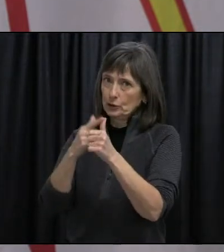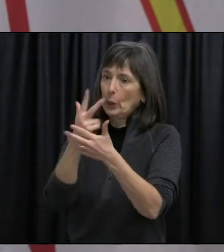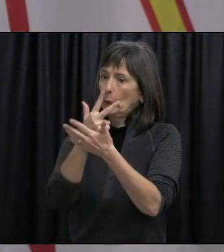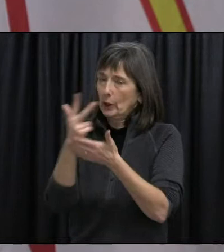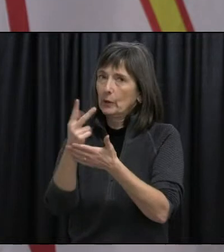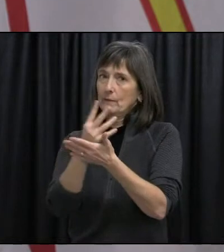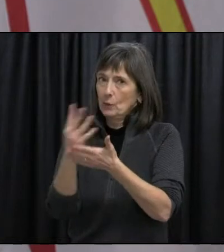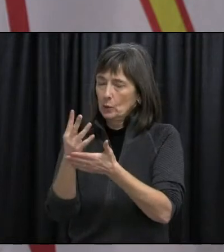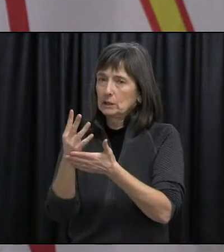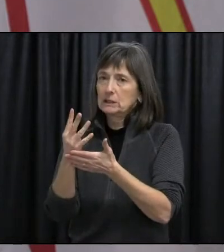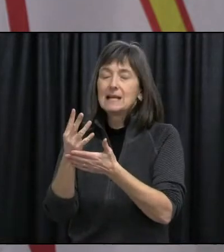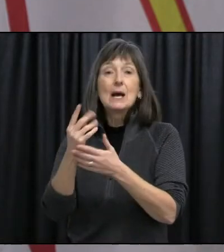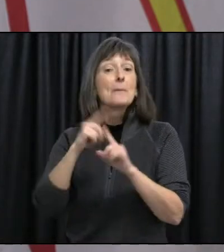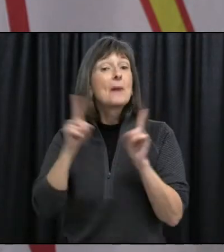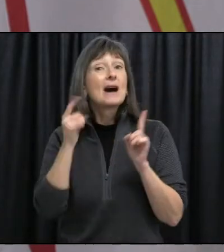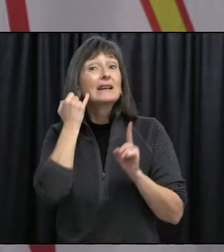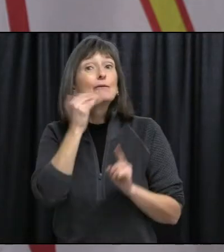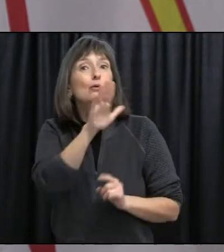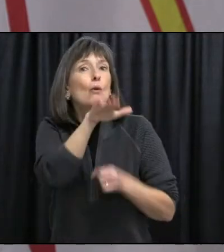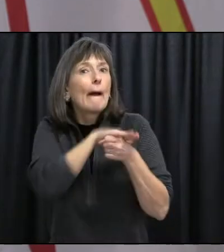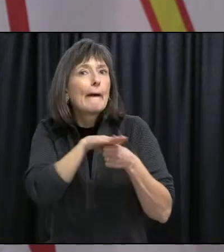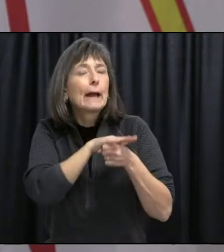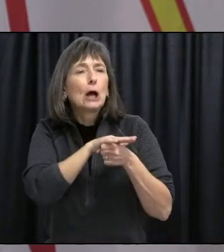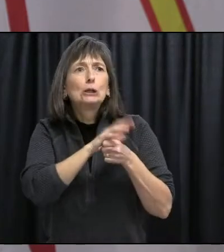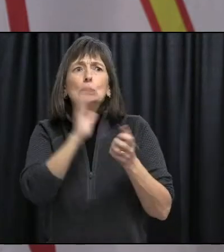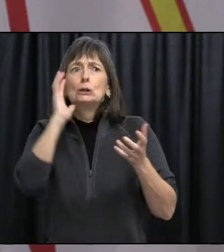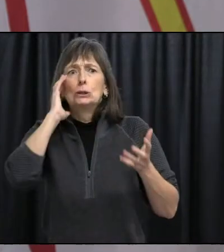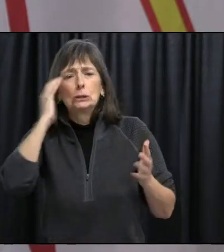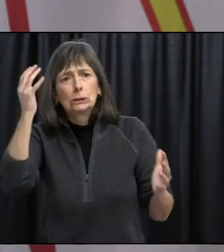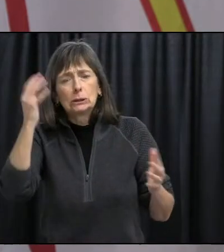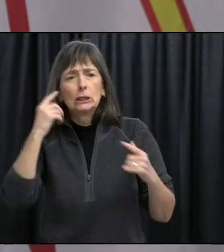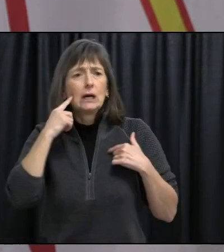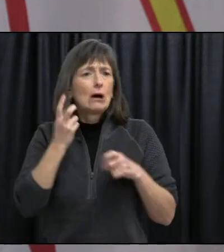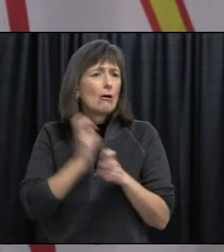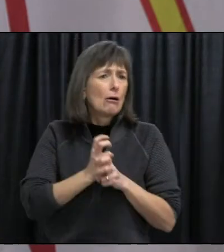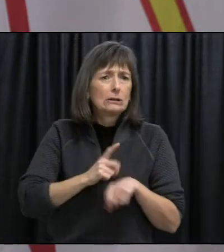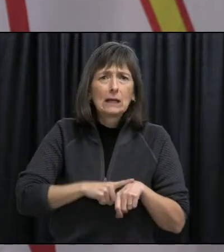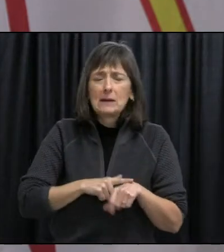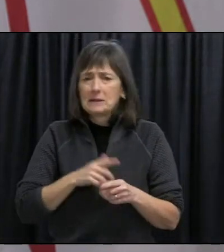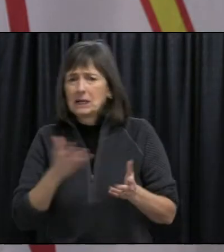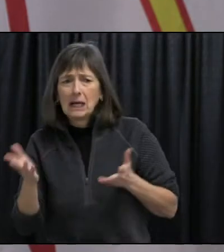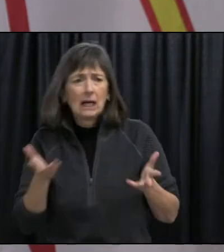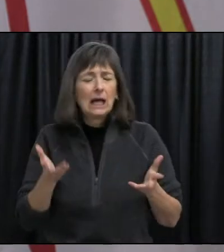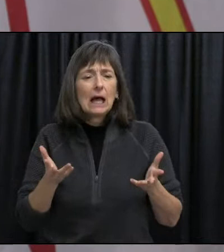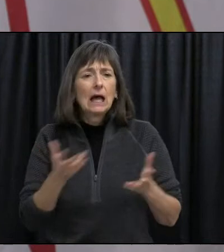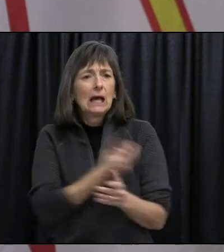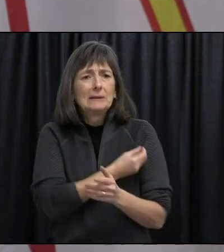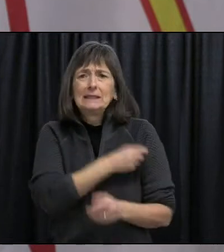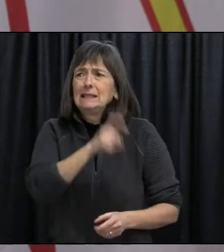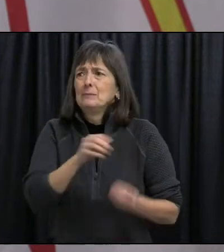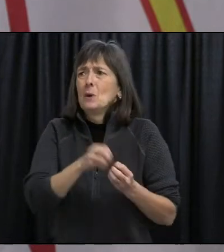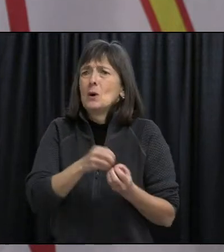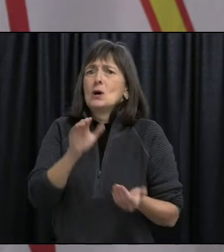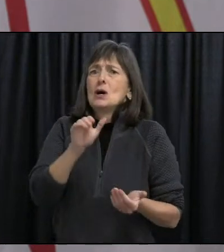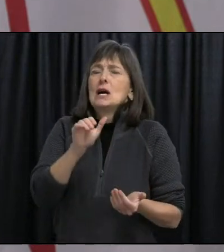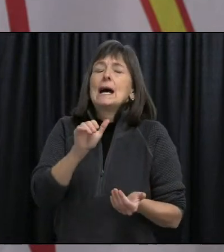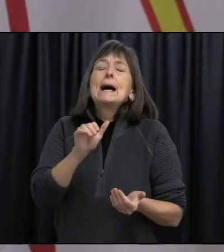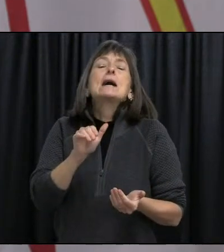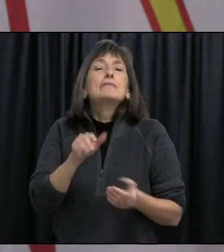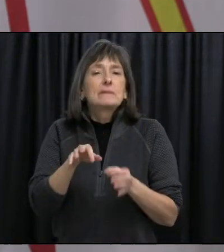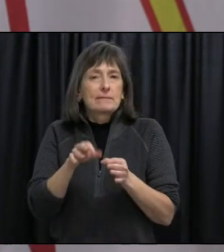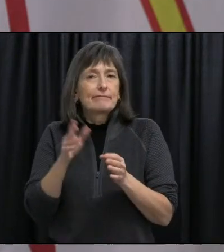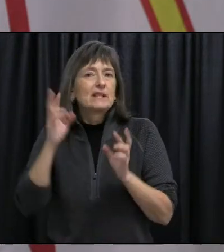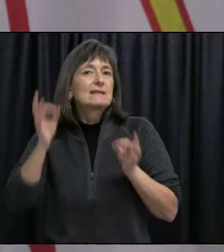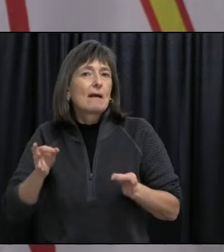was not a possibility or where there were other considerations such as epidemiology, that up to 42 days could